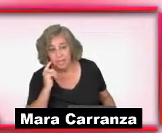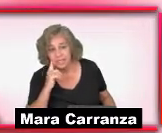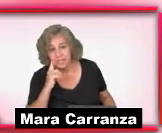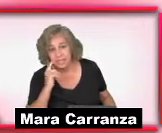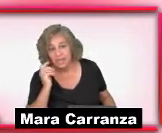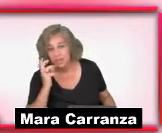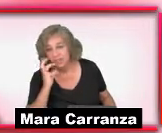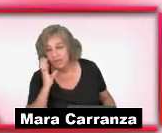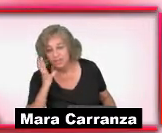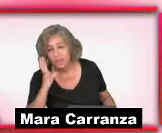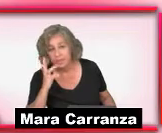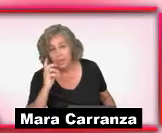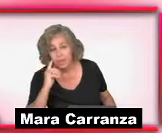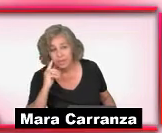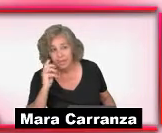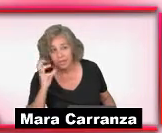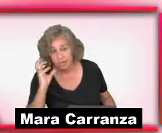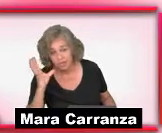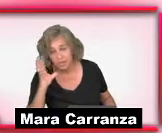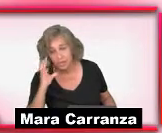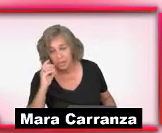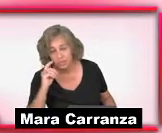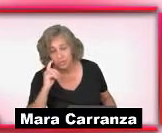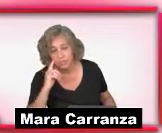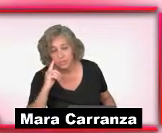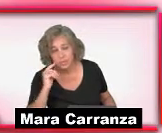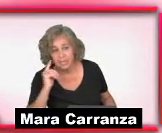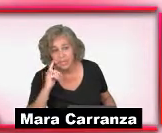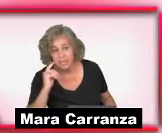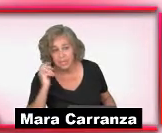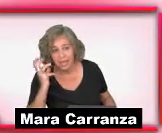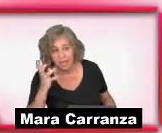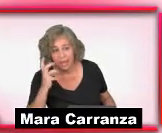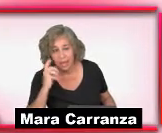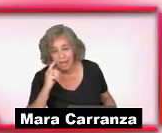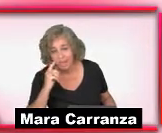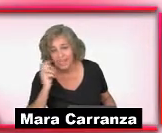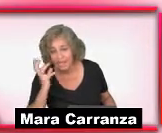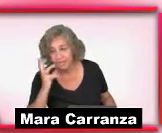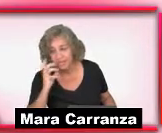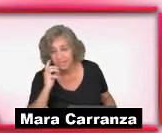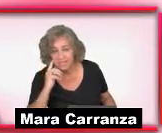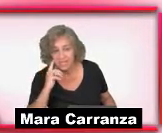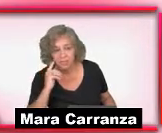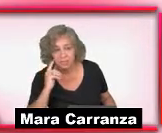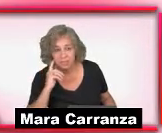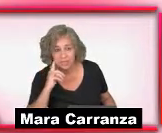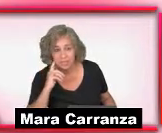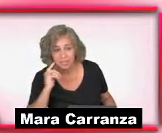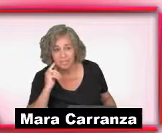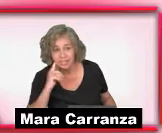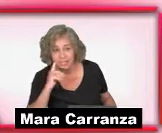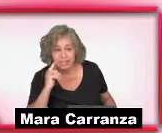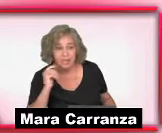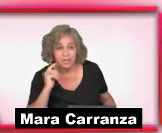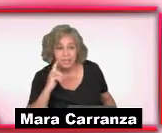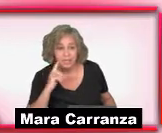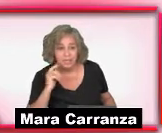And he says, I don't know how Felipe Calderón, who's one of the previous presidents, how he dares even deal, talk to